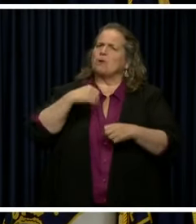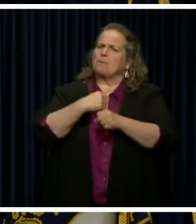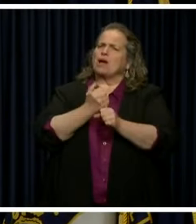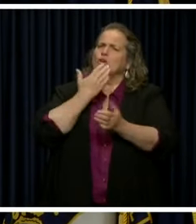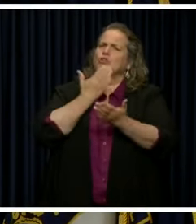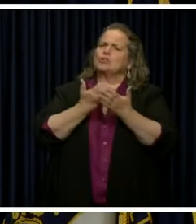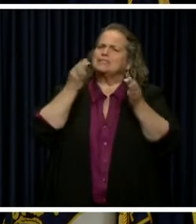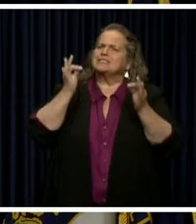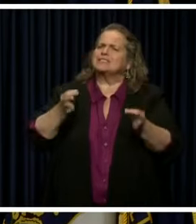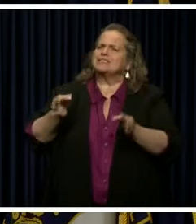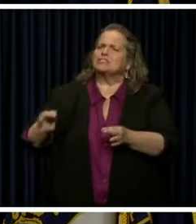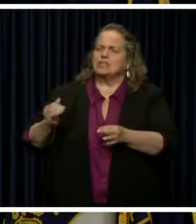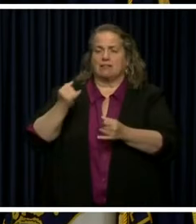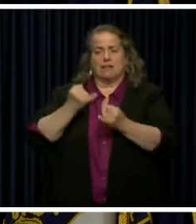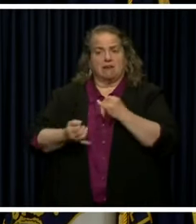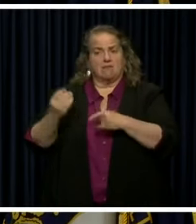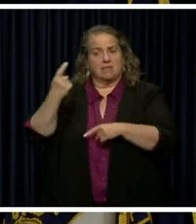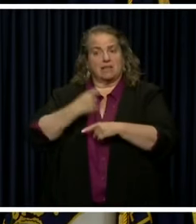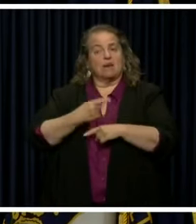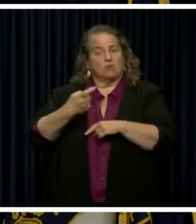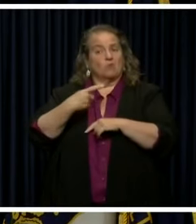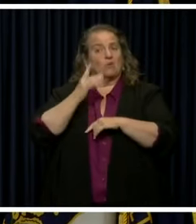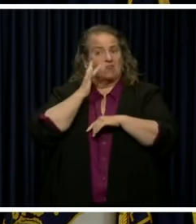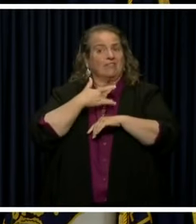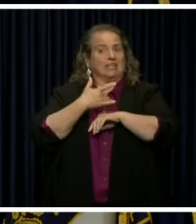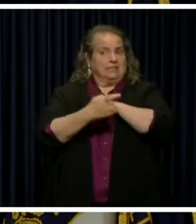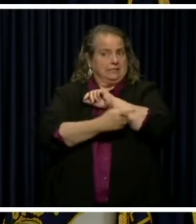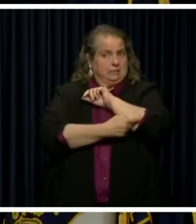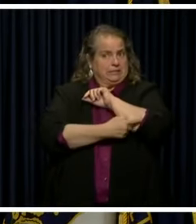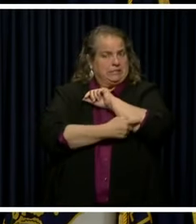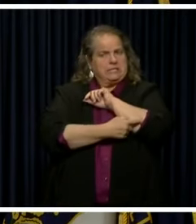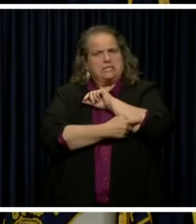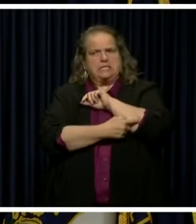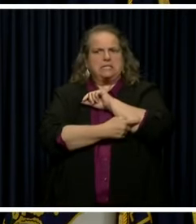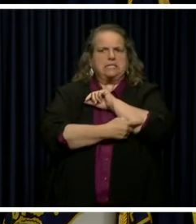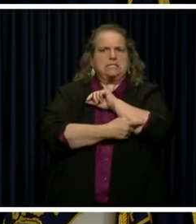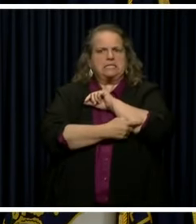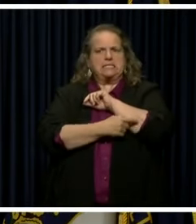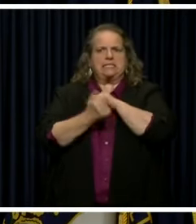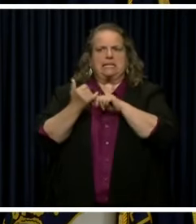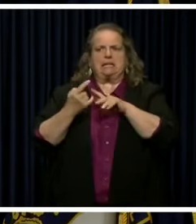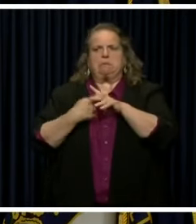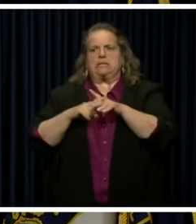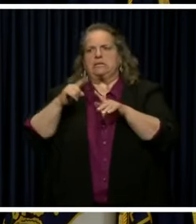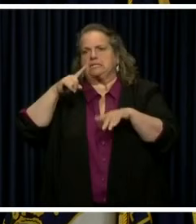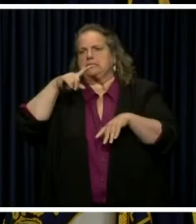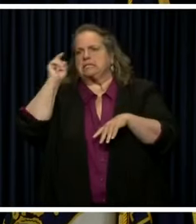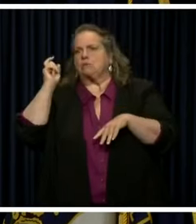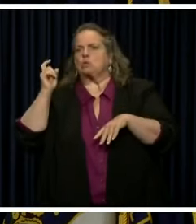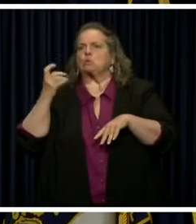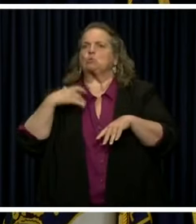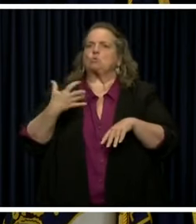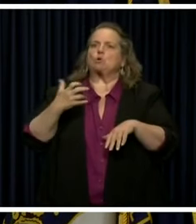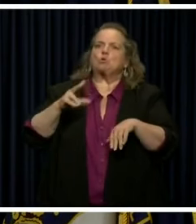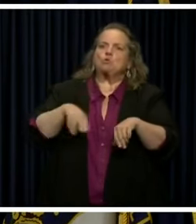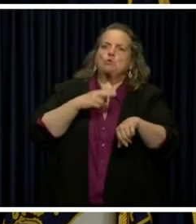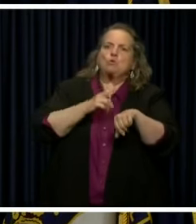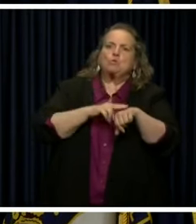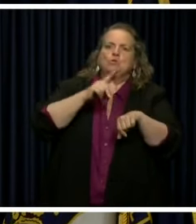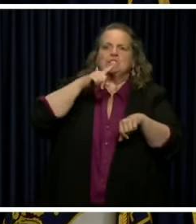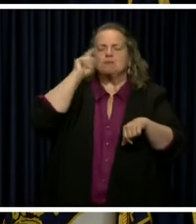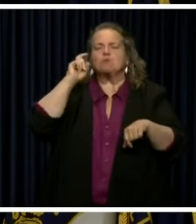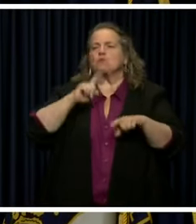different times, we're going to be tempted. We're at the beginning of summer, and we all want it to be a normal summer, but we don't get a normal